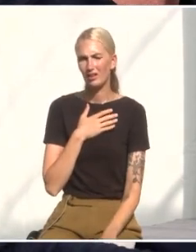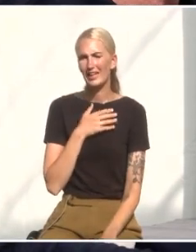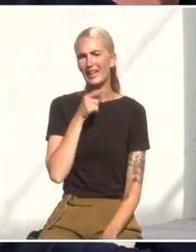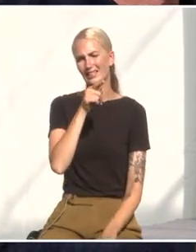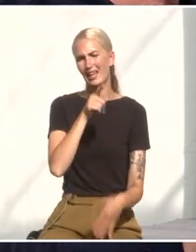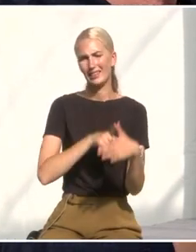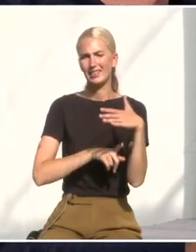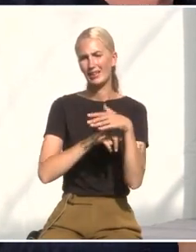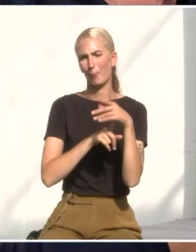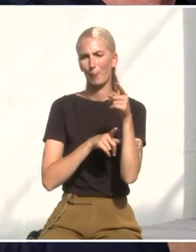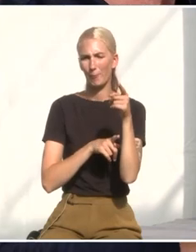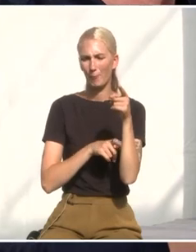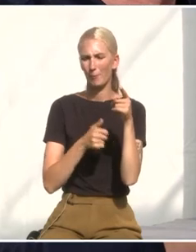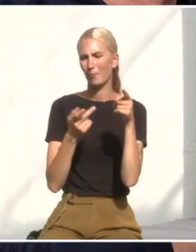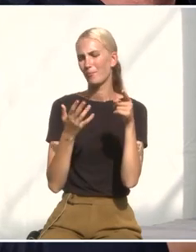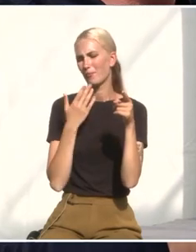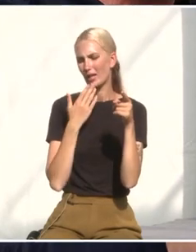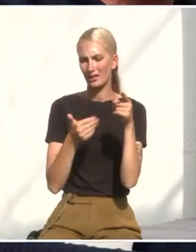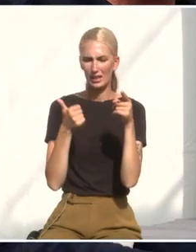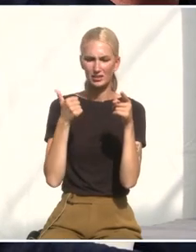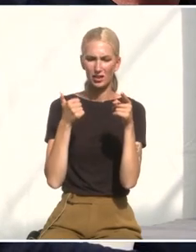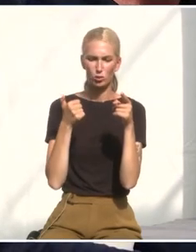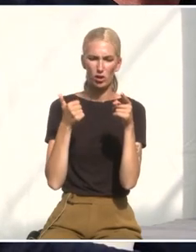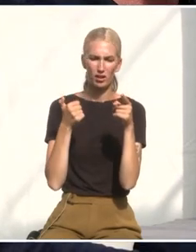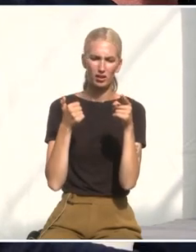That like the sexual